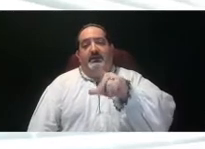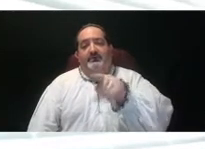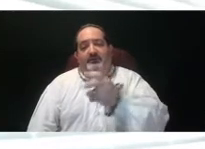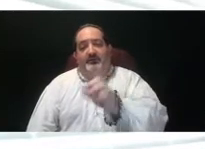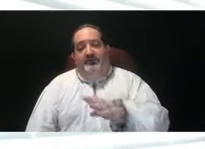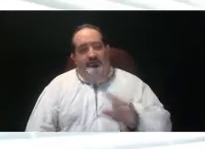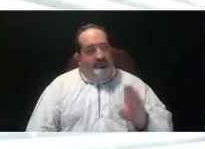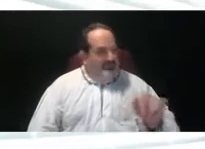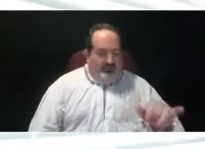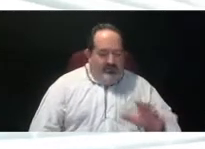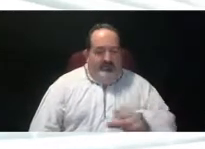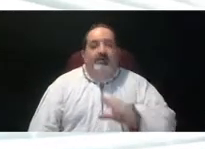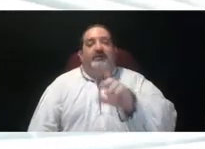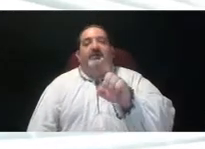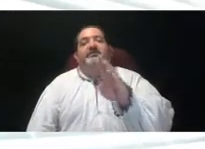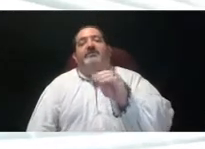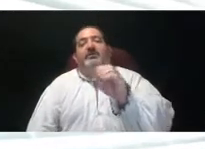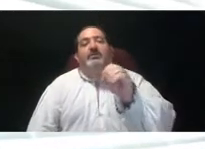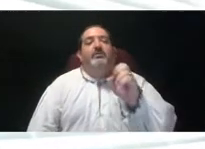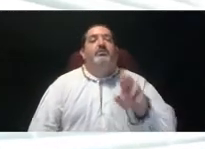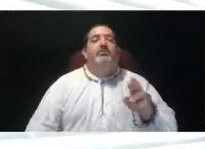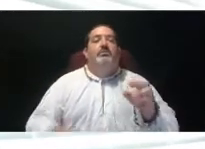Dunor for more